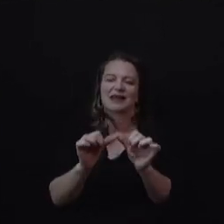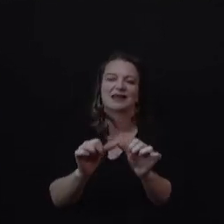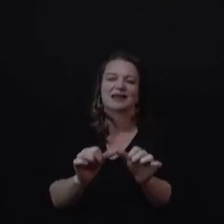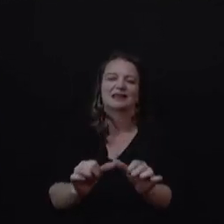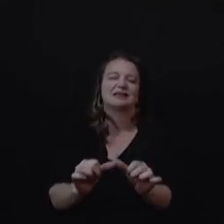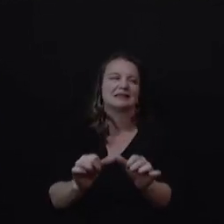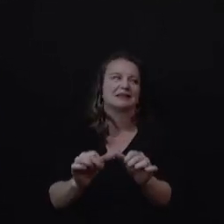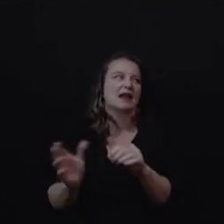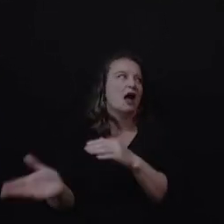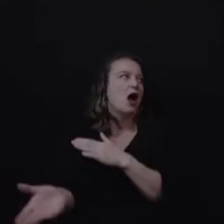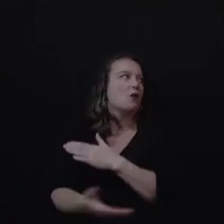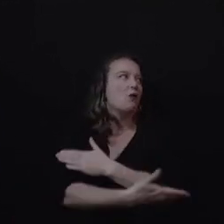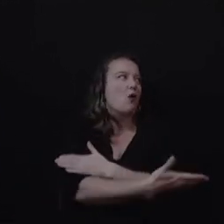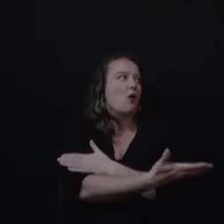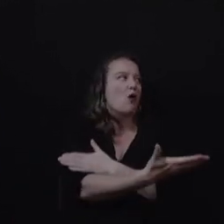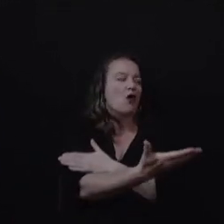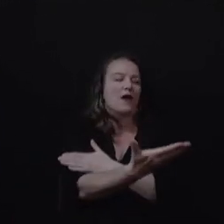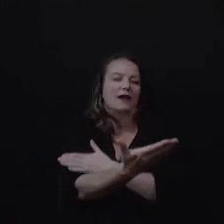faithfulness.